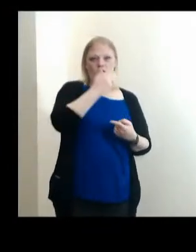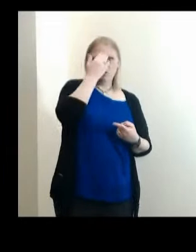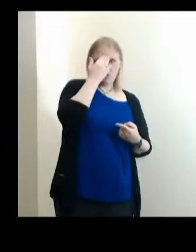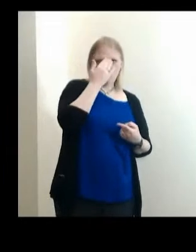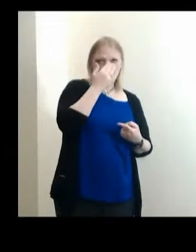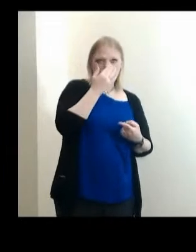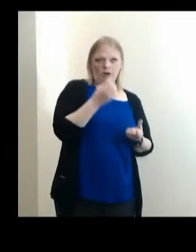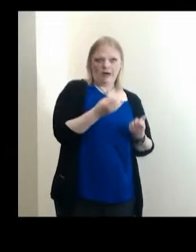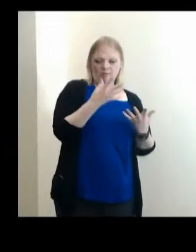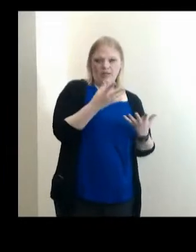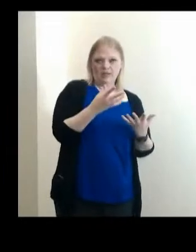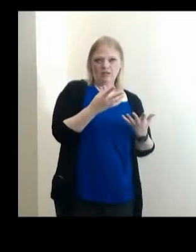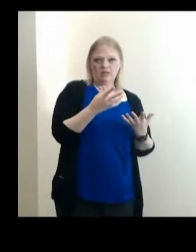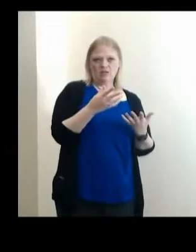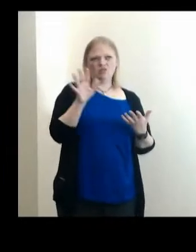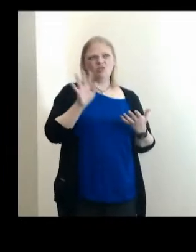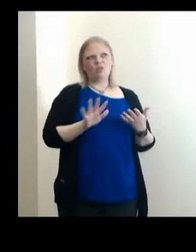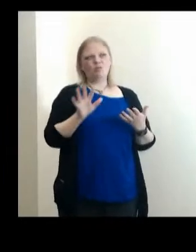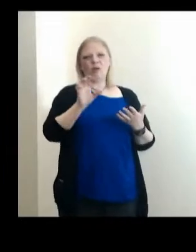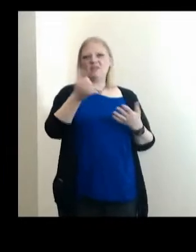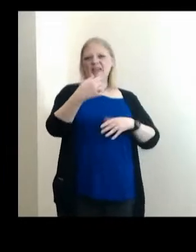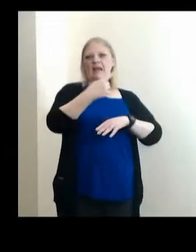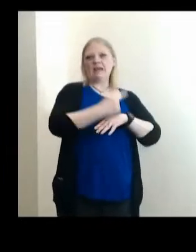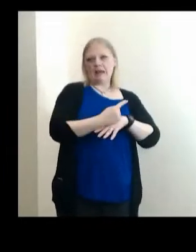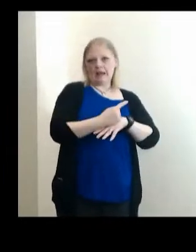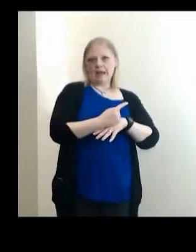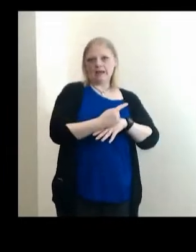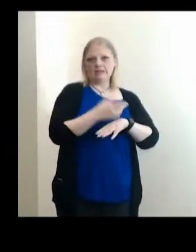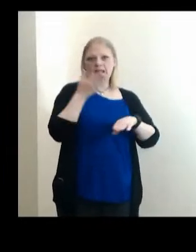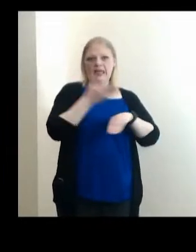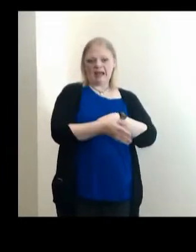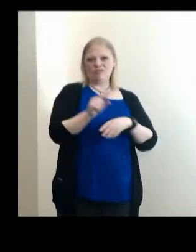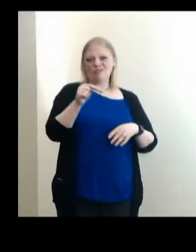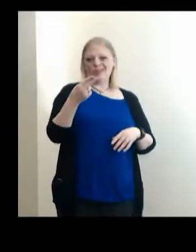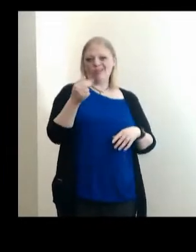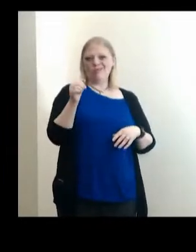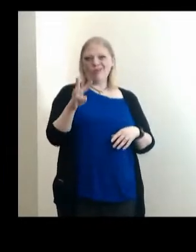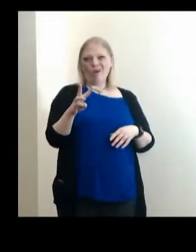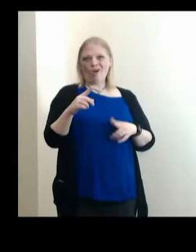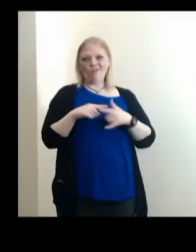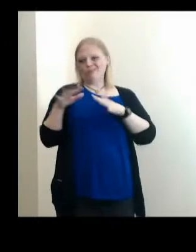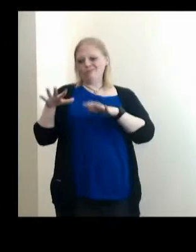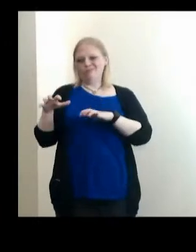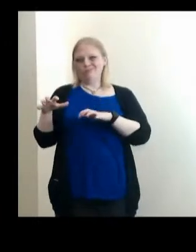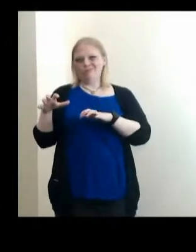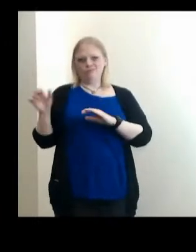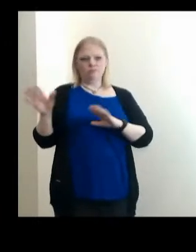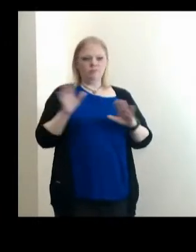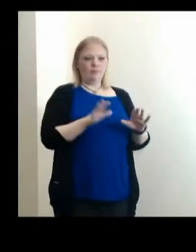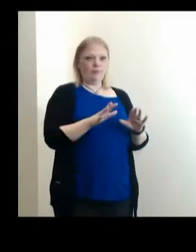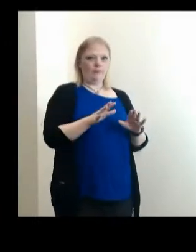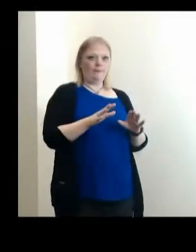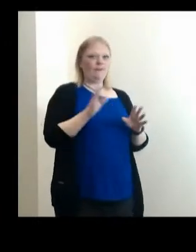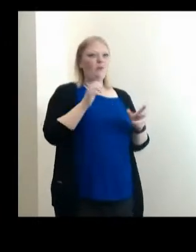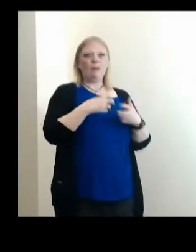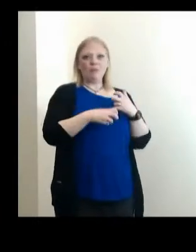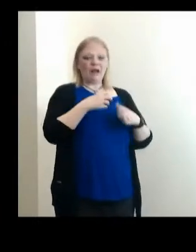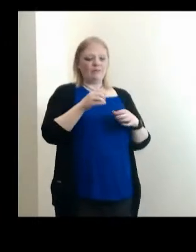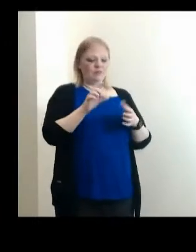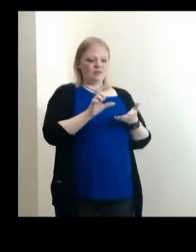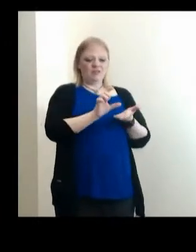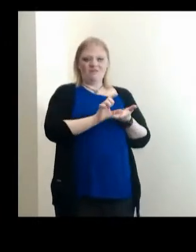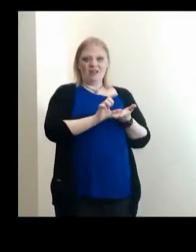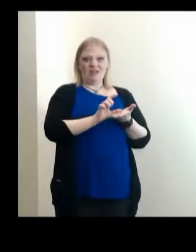timeline of basically 10 days in which you have to use them. So the issue is if we pierce a vial. Once we